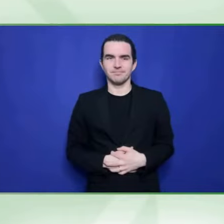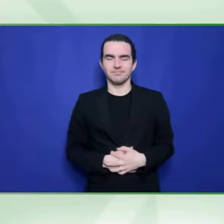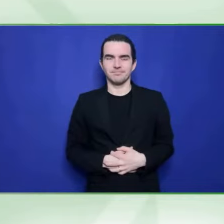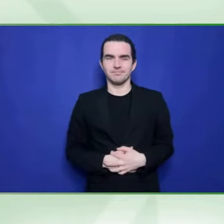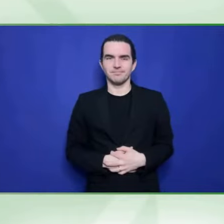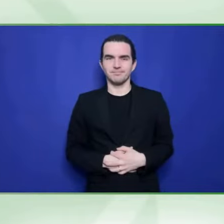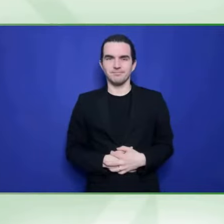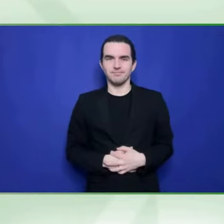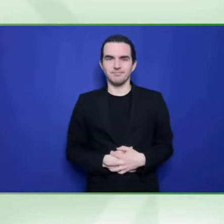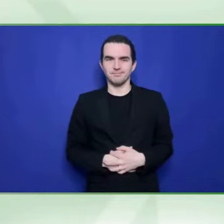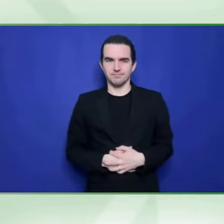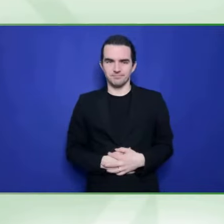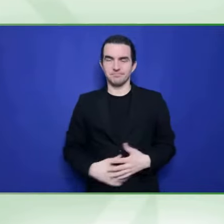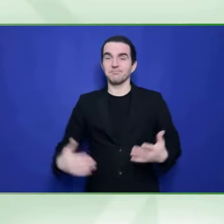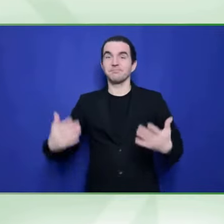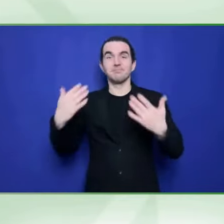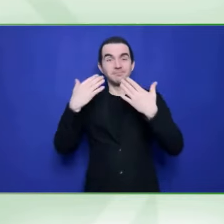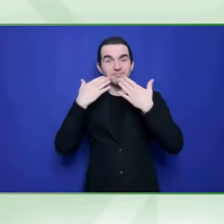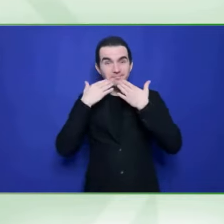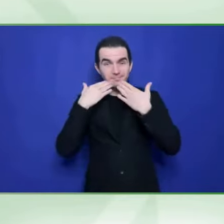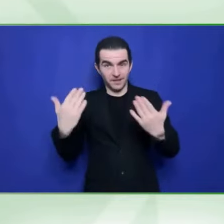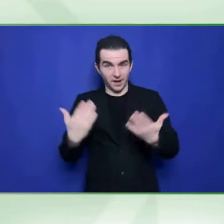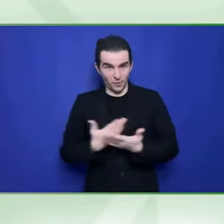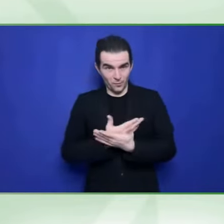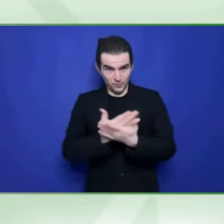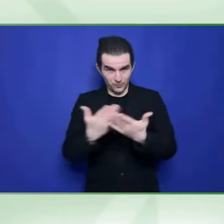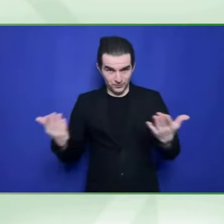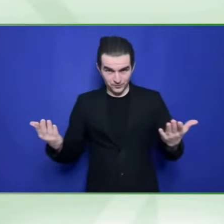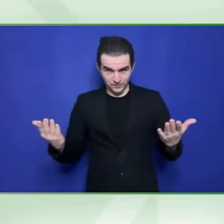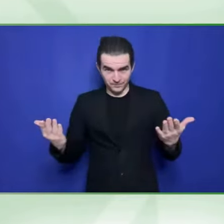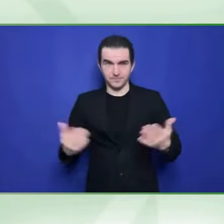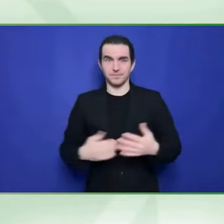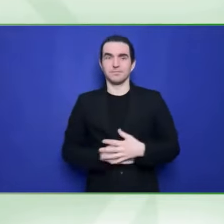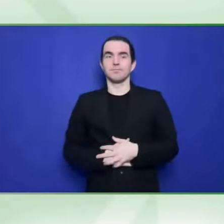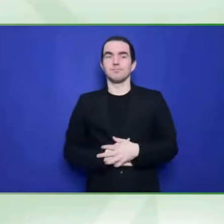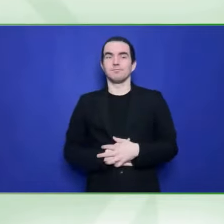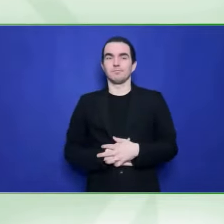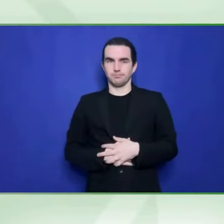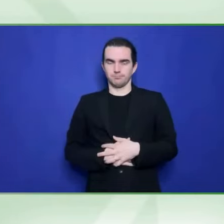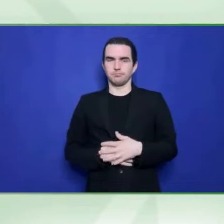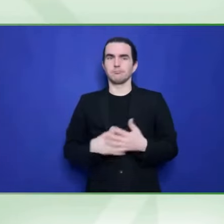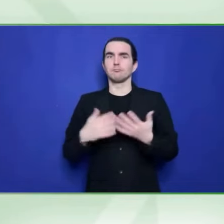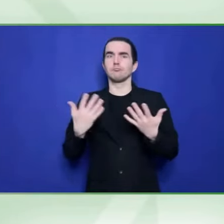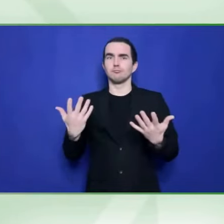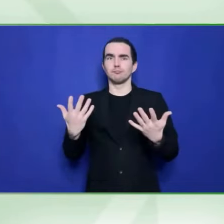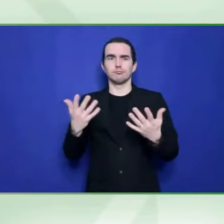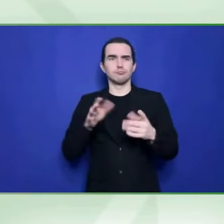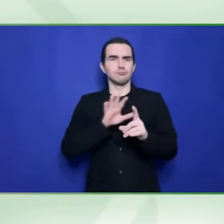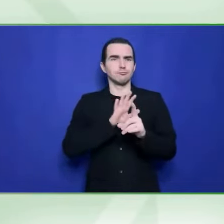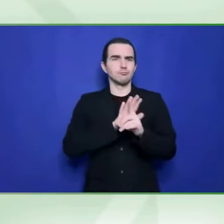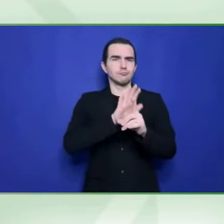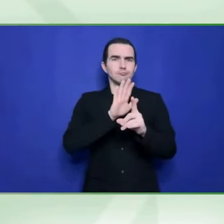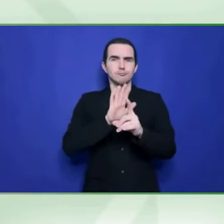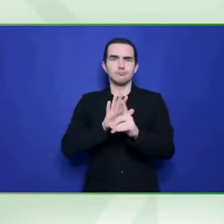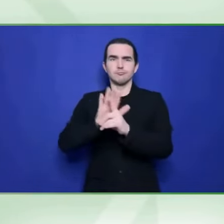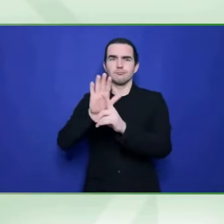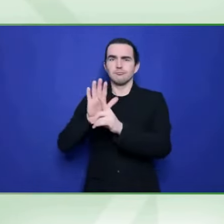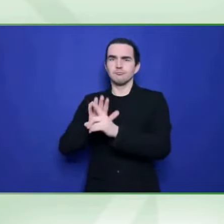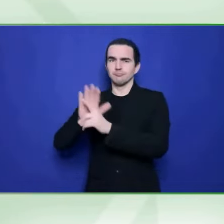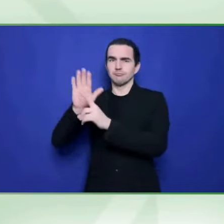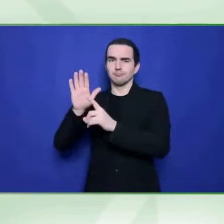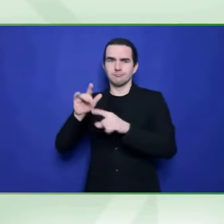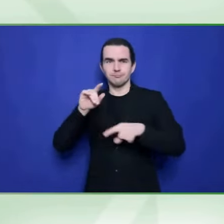as easy as possible to get to the important places that matter, whether it's work, vacations, the Rocky Mountains in my home